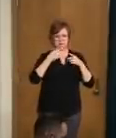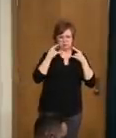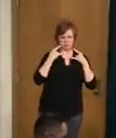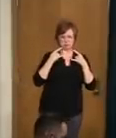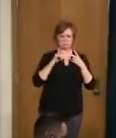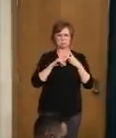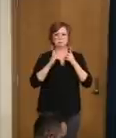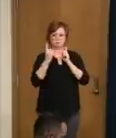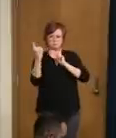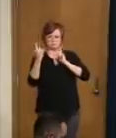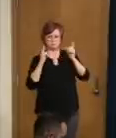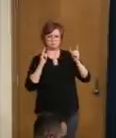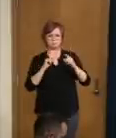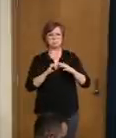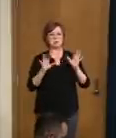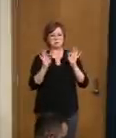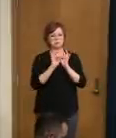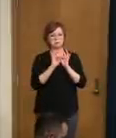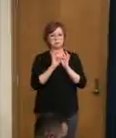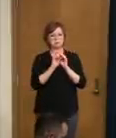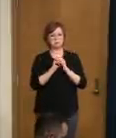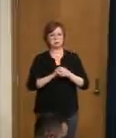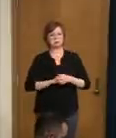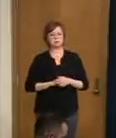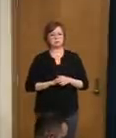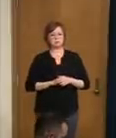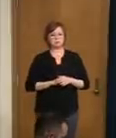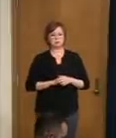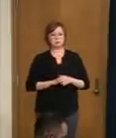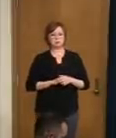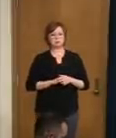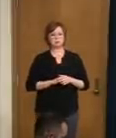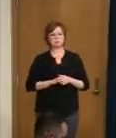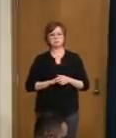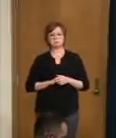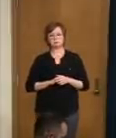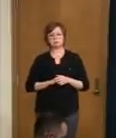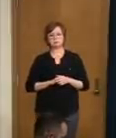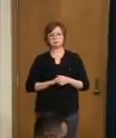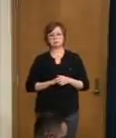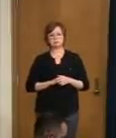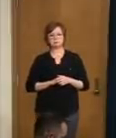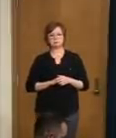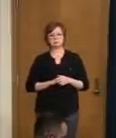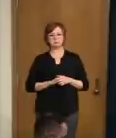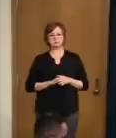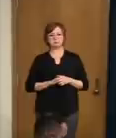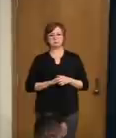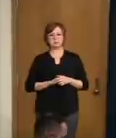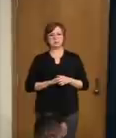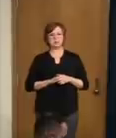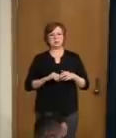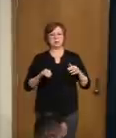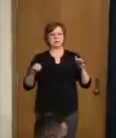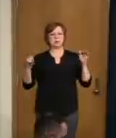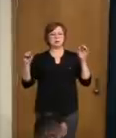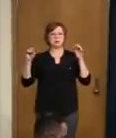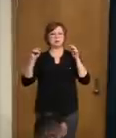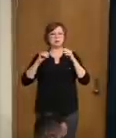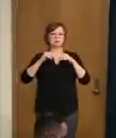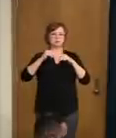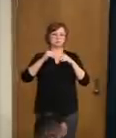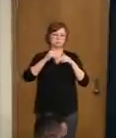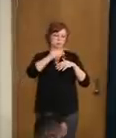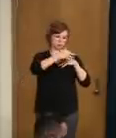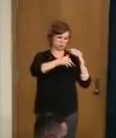distancing. But it's on those social interactions at workplaces, in the house, those are the highest risk settings. And then